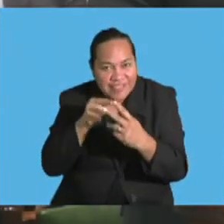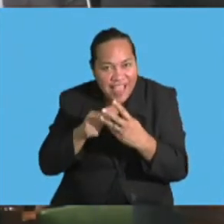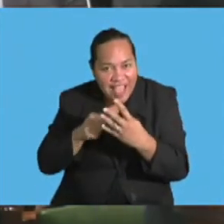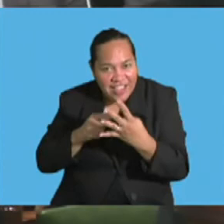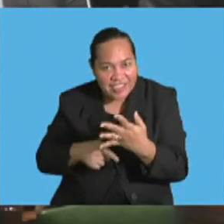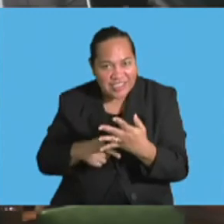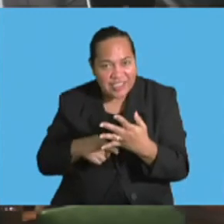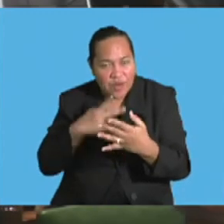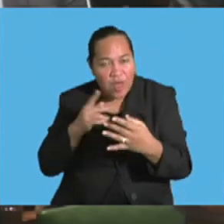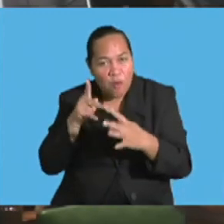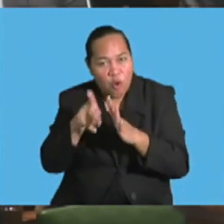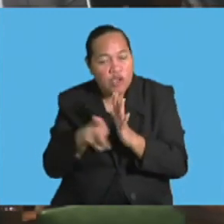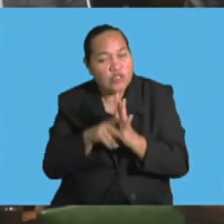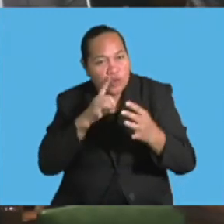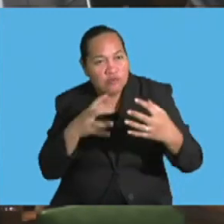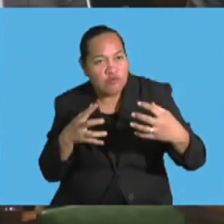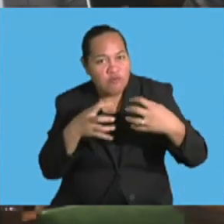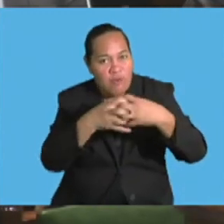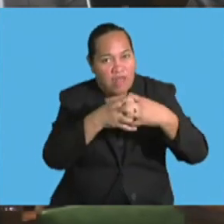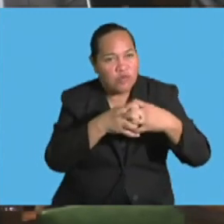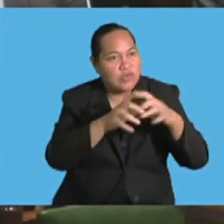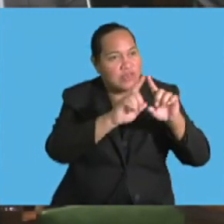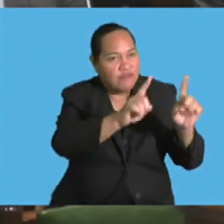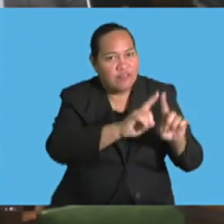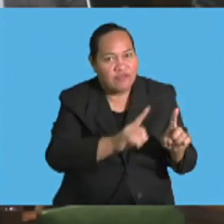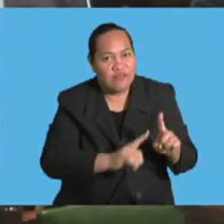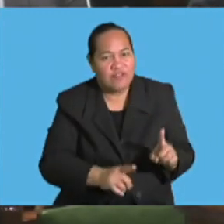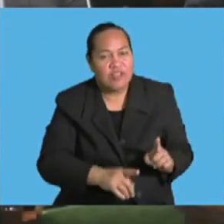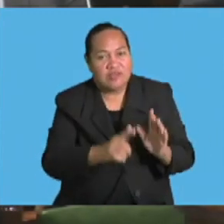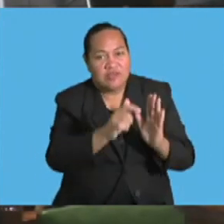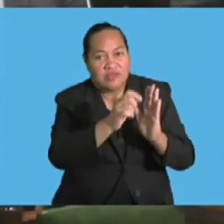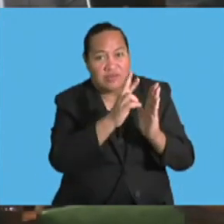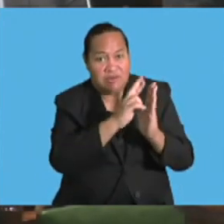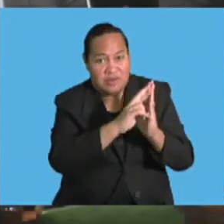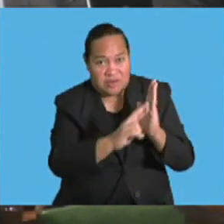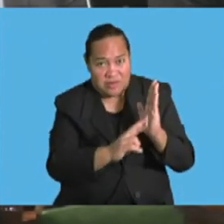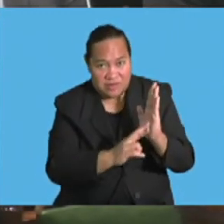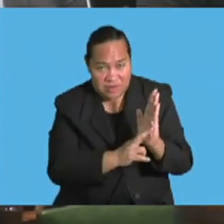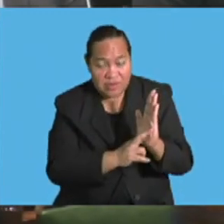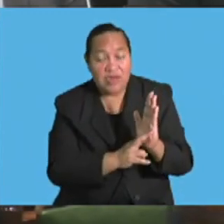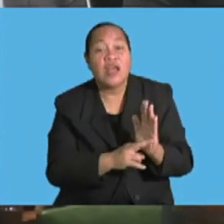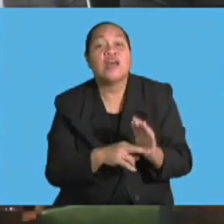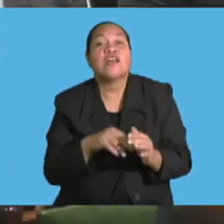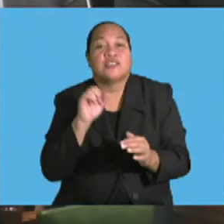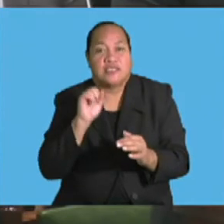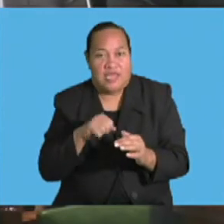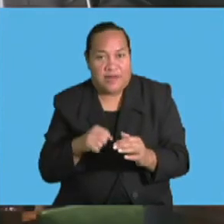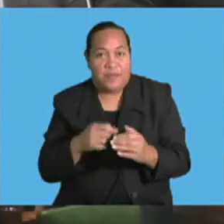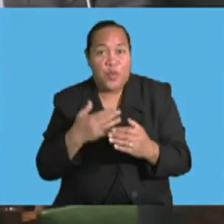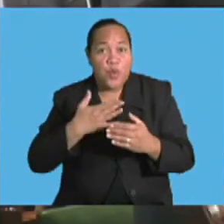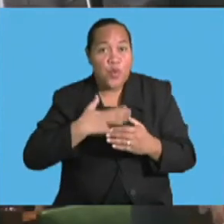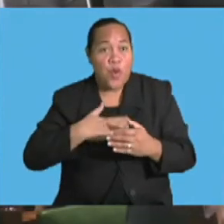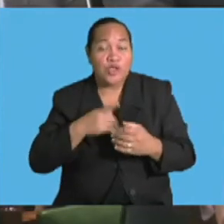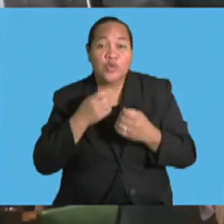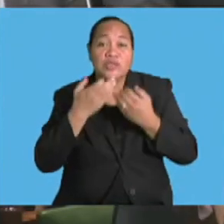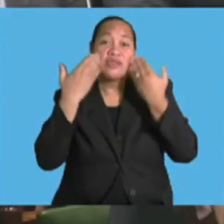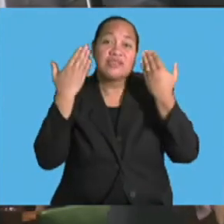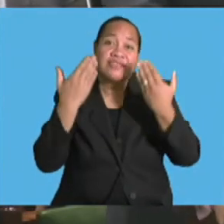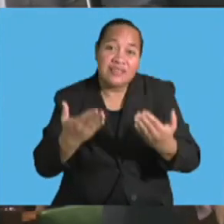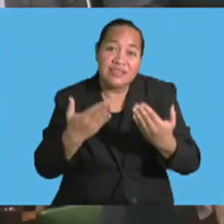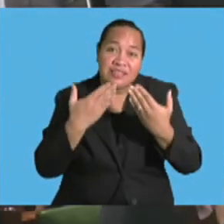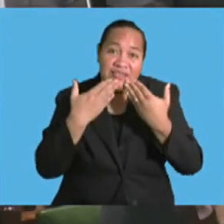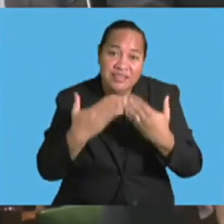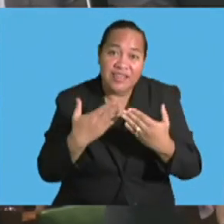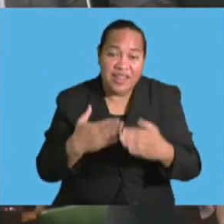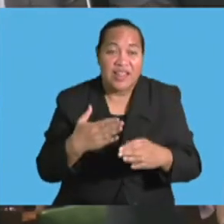with the long-term transformation of our nation and its economy, Mr. Speaker, sir. Mr. Speaker, sir, we also express government's appreciation to